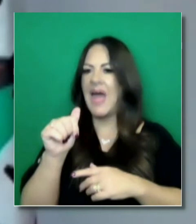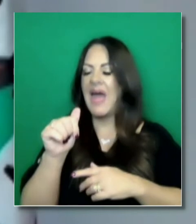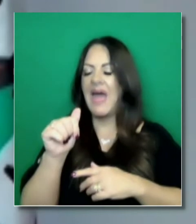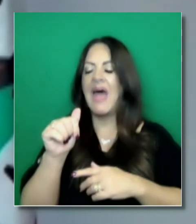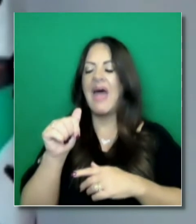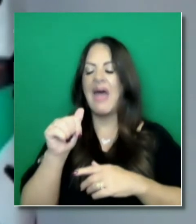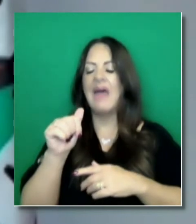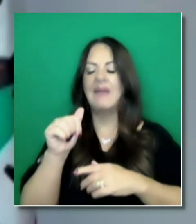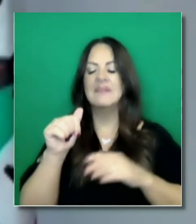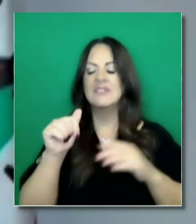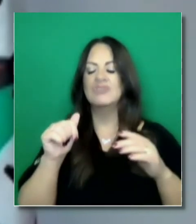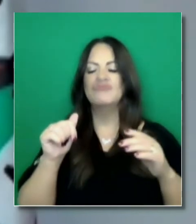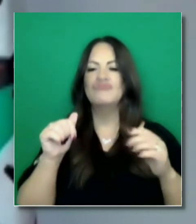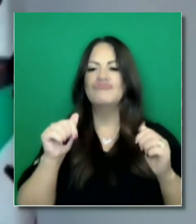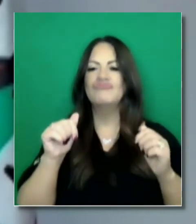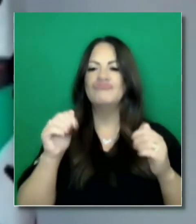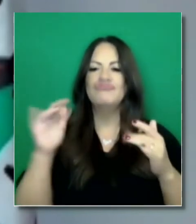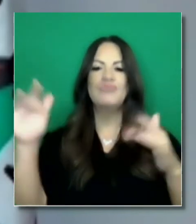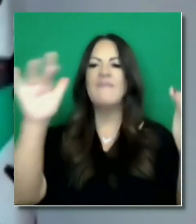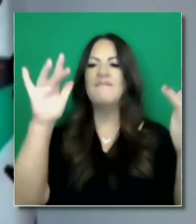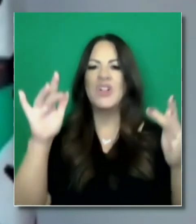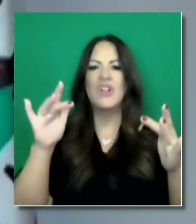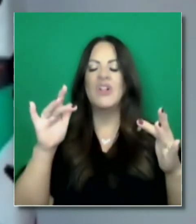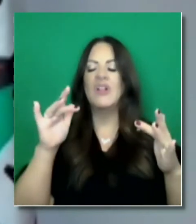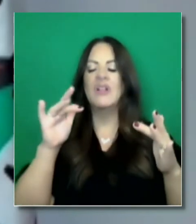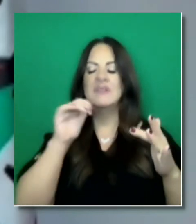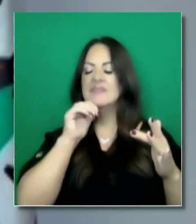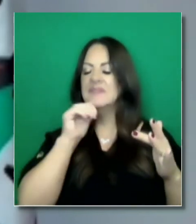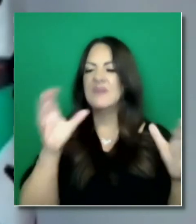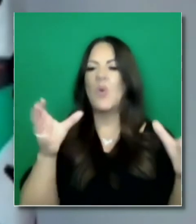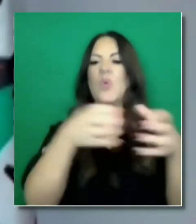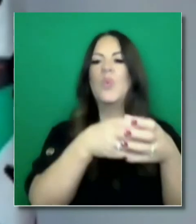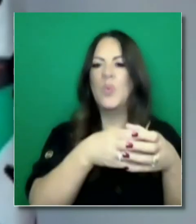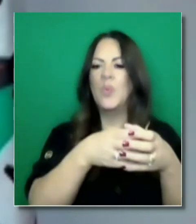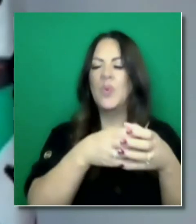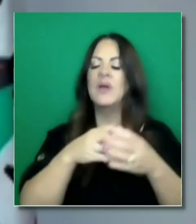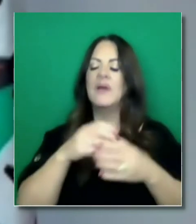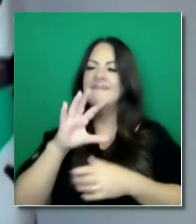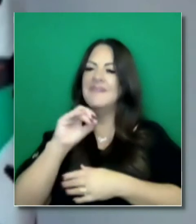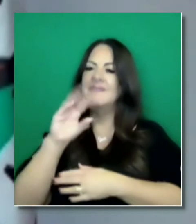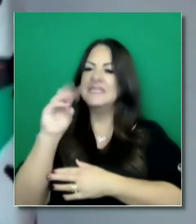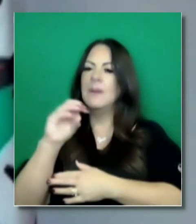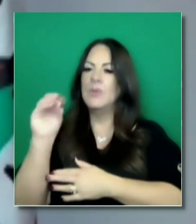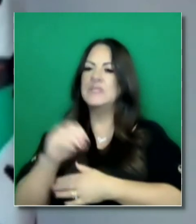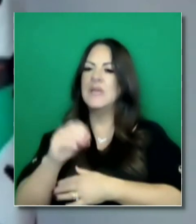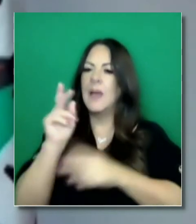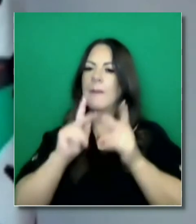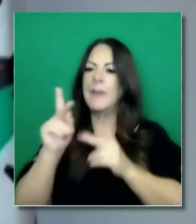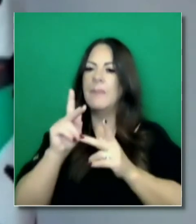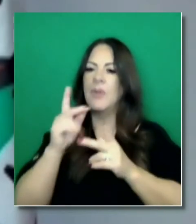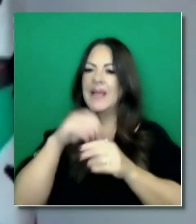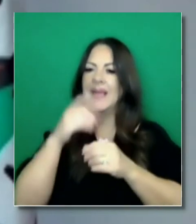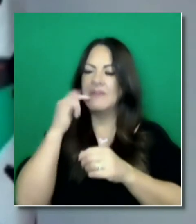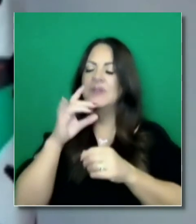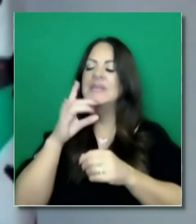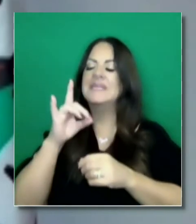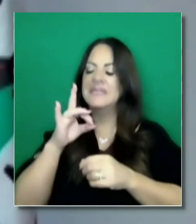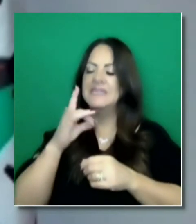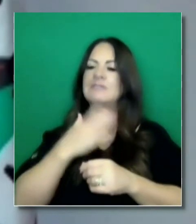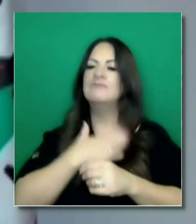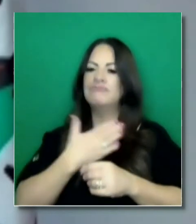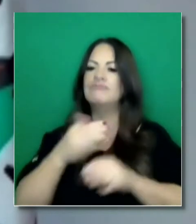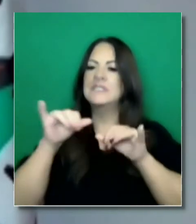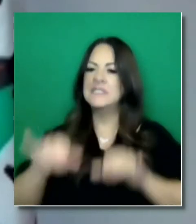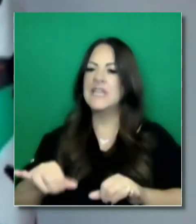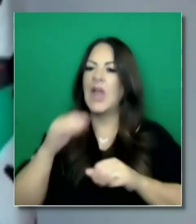periods for the foreseeable future with New Year's, that people do make the decision to stay local, stay at home, don't mix outside of